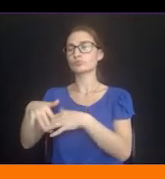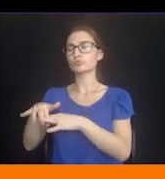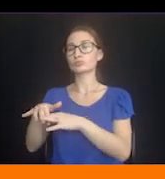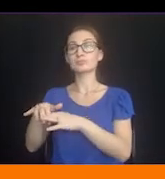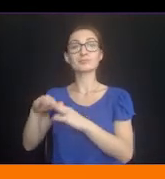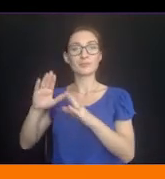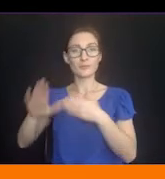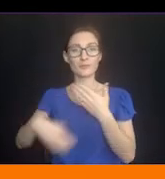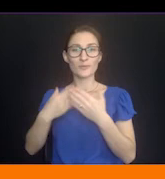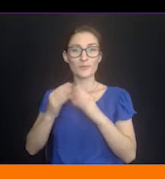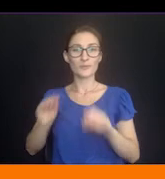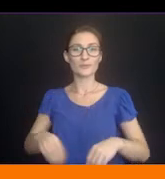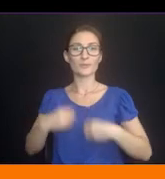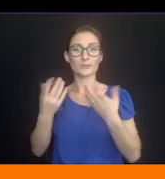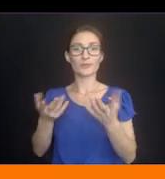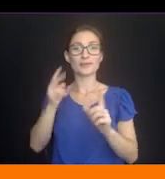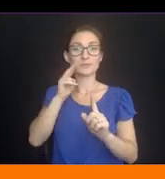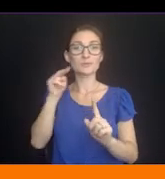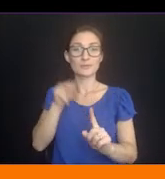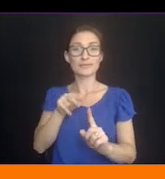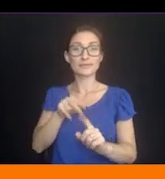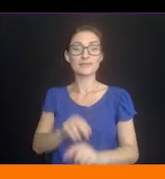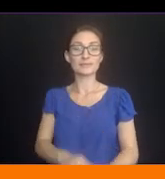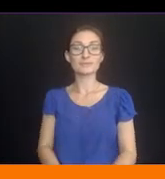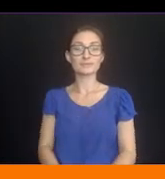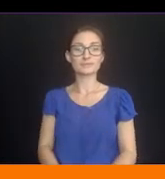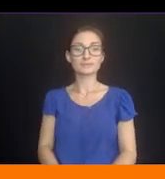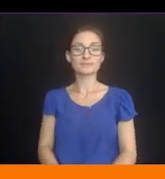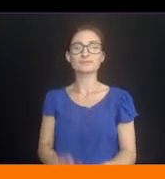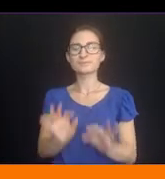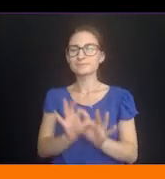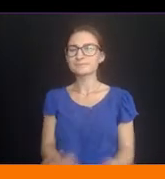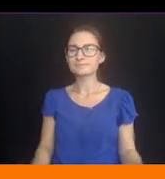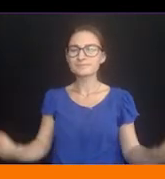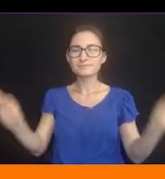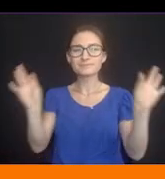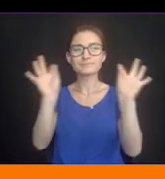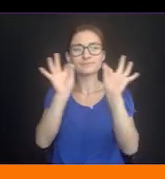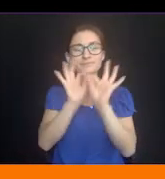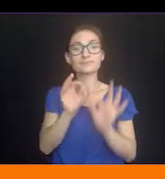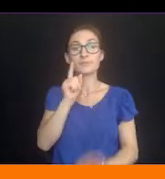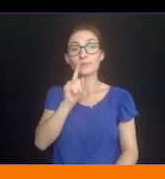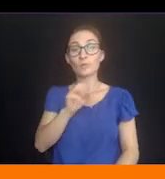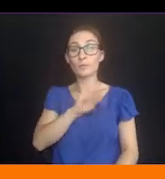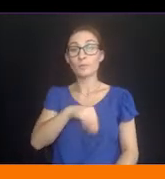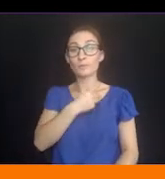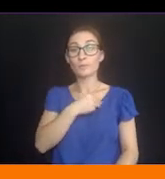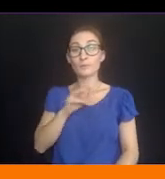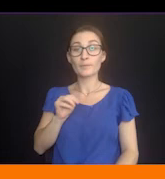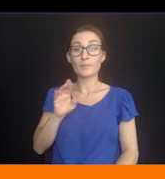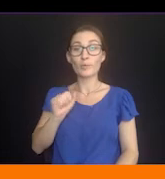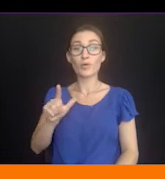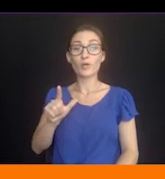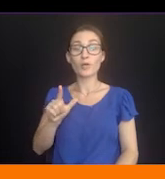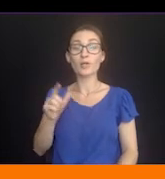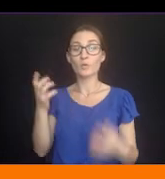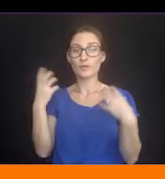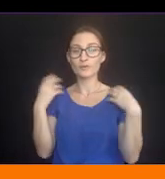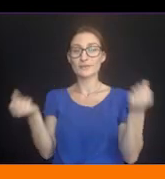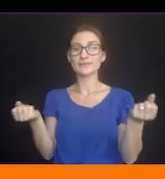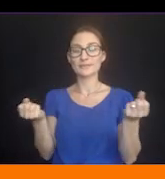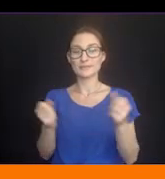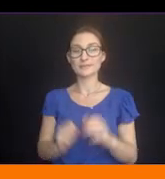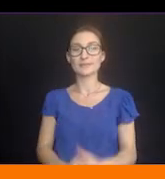future, if you're in sync with the popular culture, that all gives you a sense of perspective.